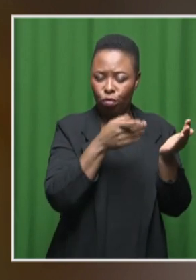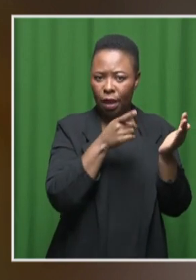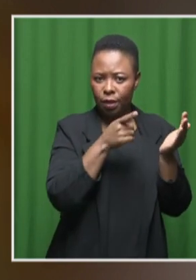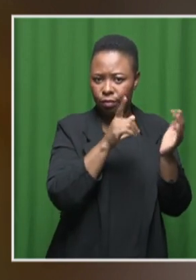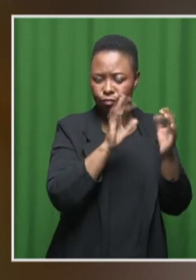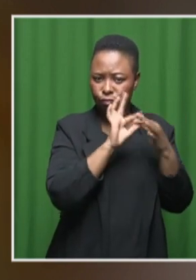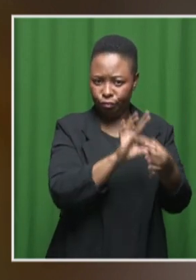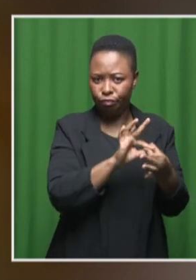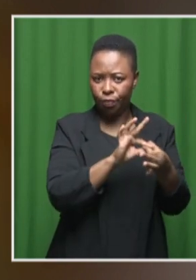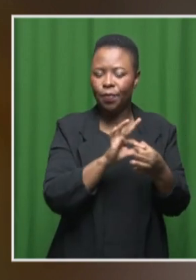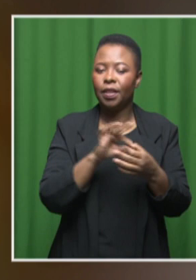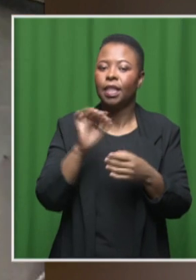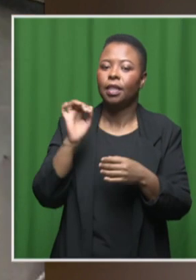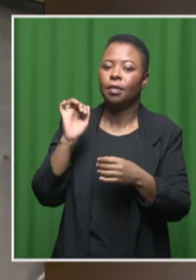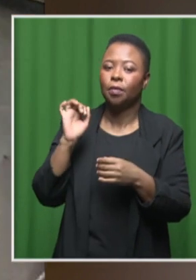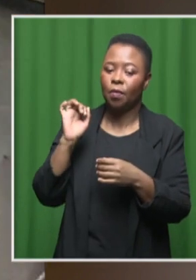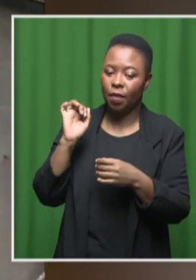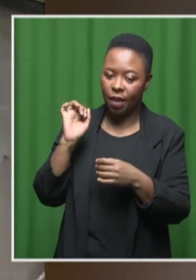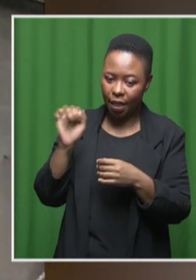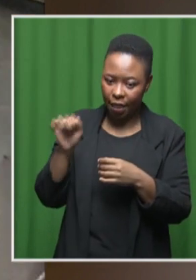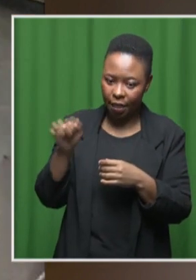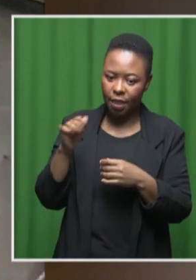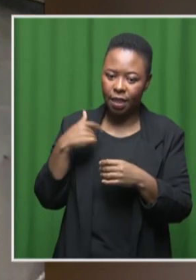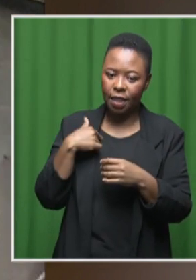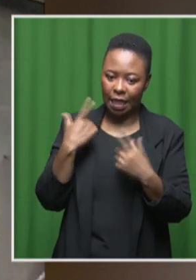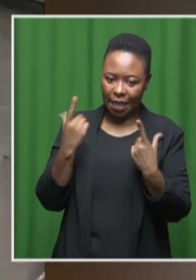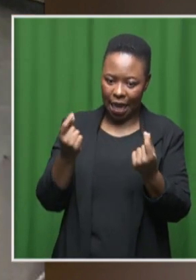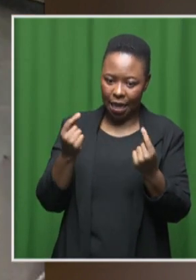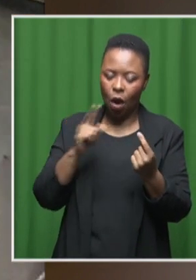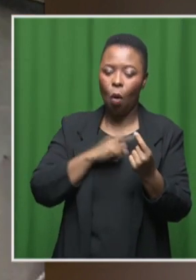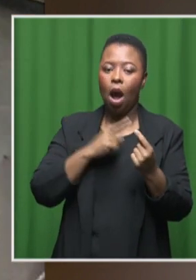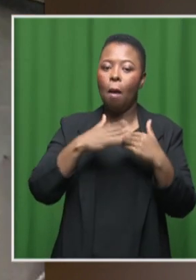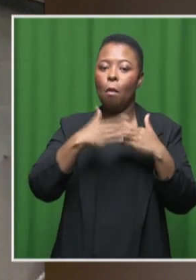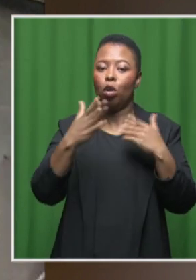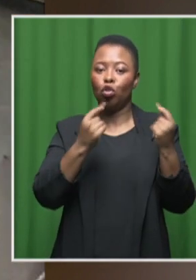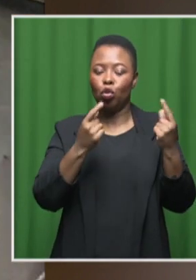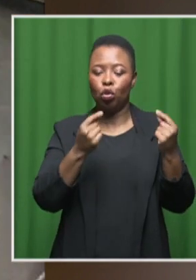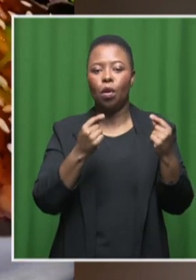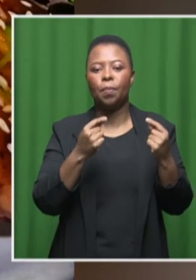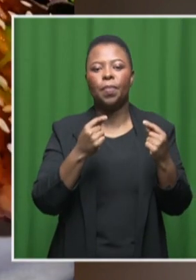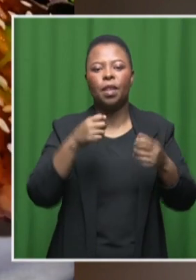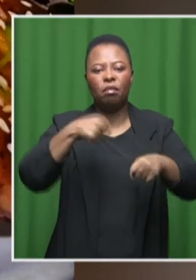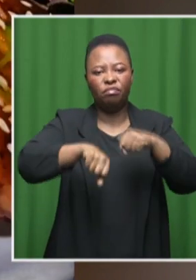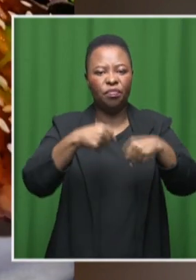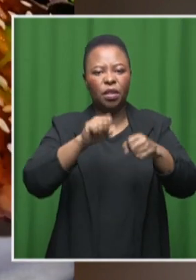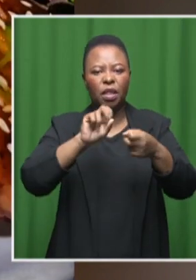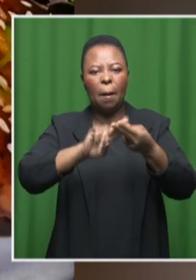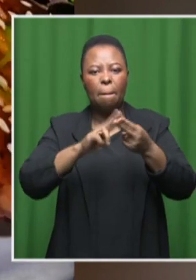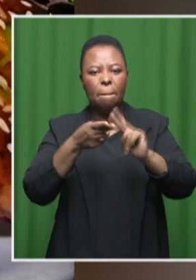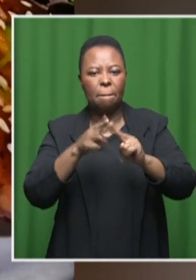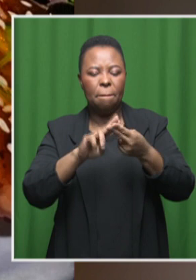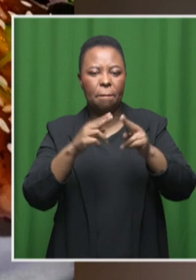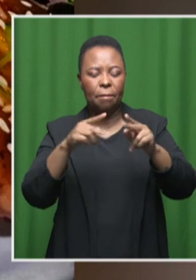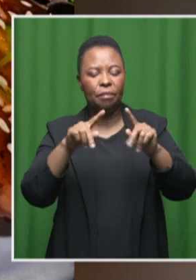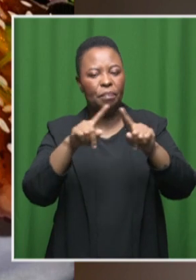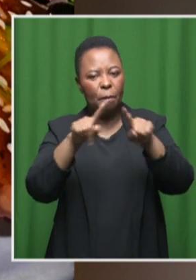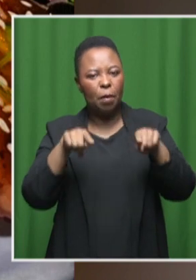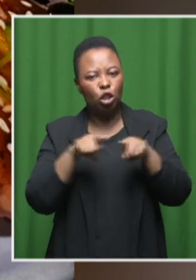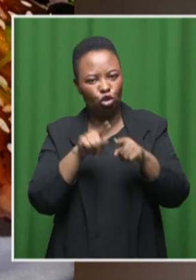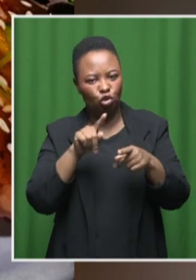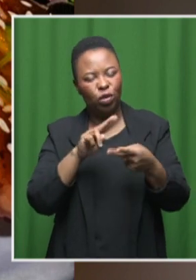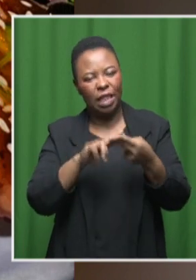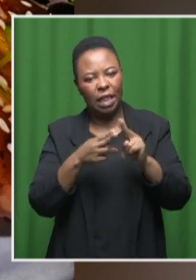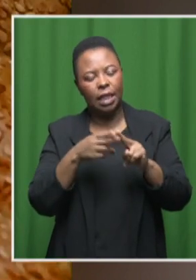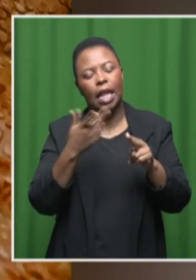really did, but what I did mostly in Texas, I was a pastry chef. That's when I started